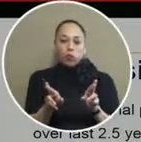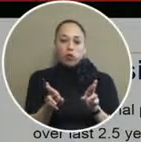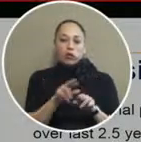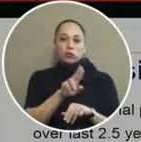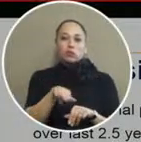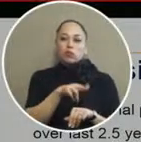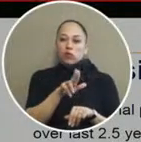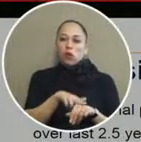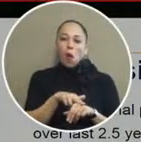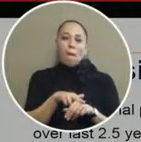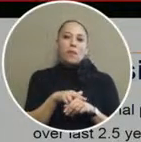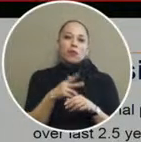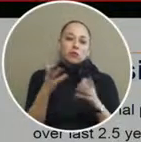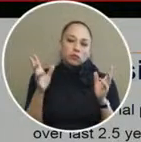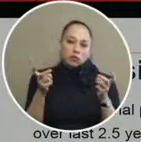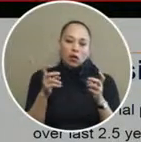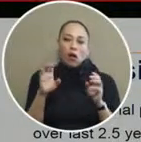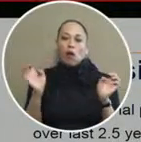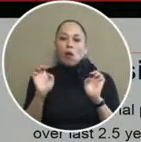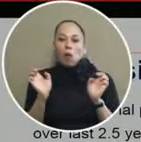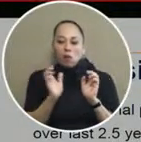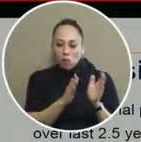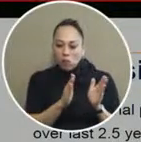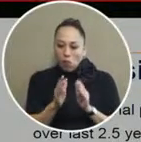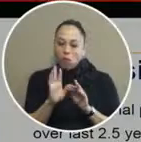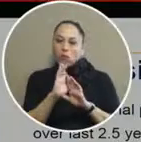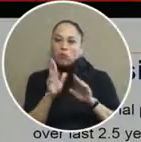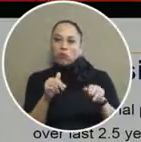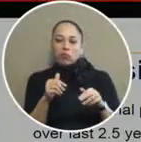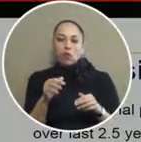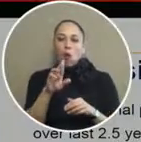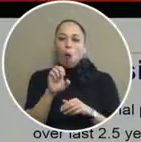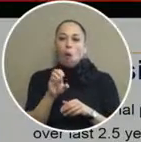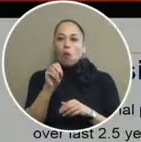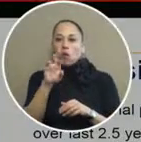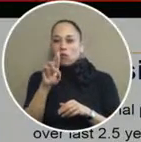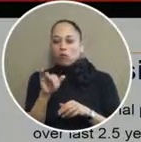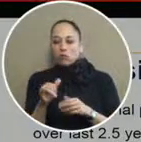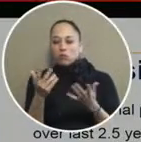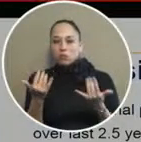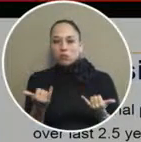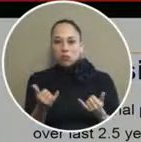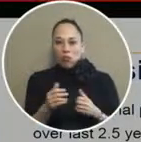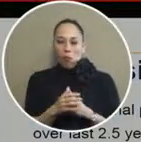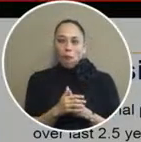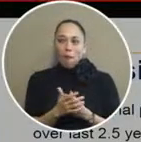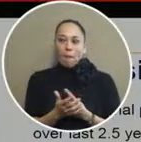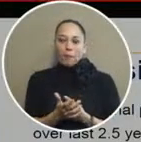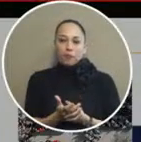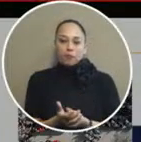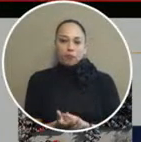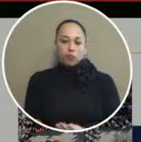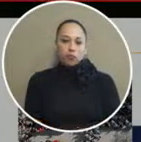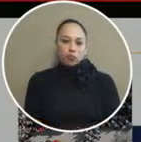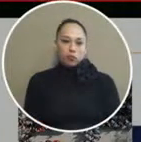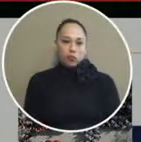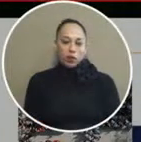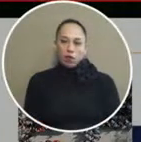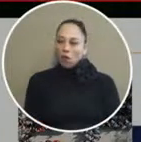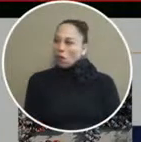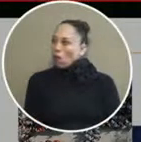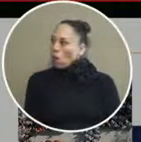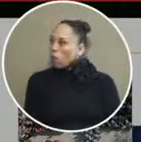normal circumstances as well as emergency preparedness, response, and recovery, which is what we've been covering today. Next slide, please.